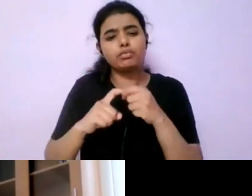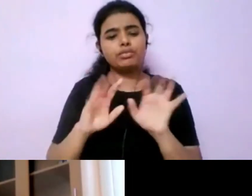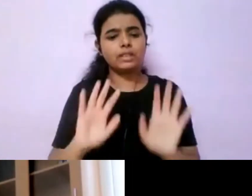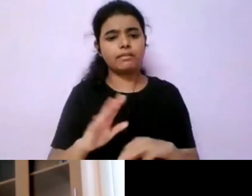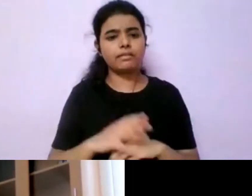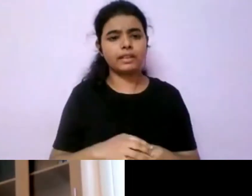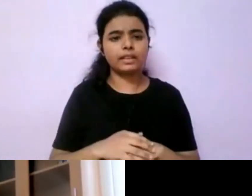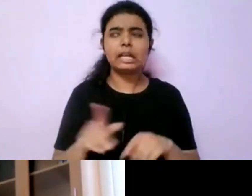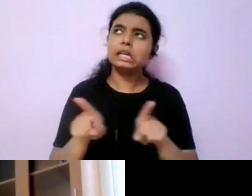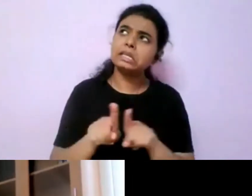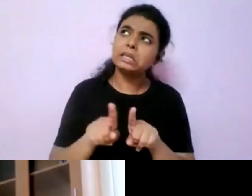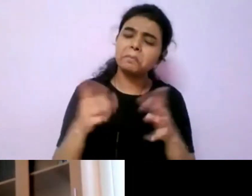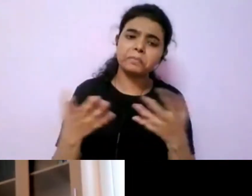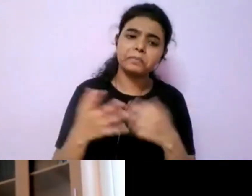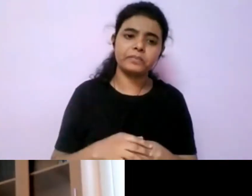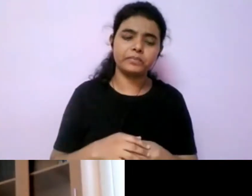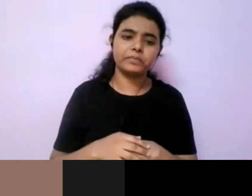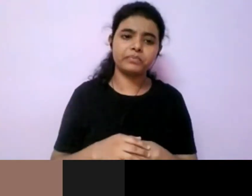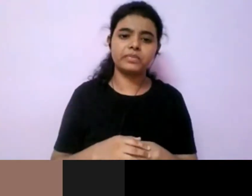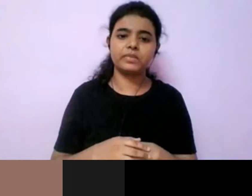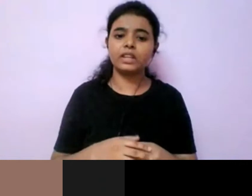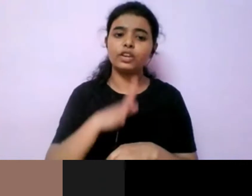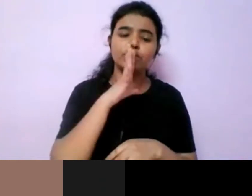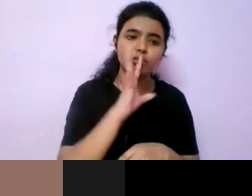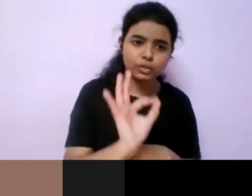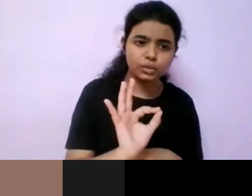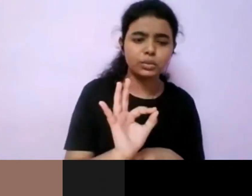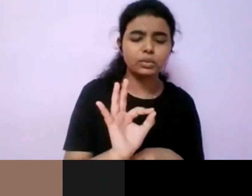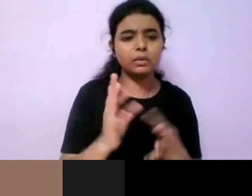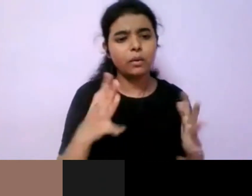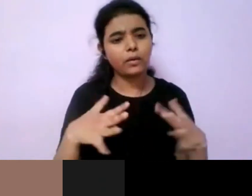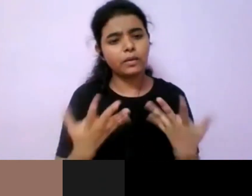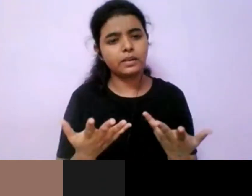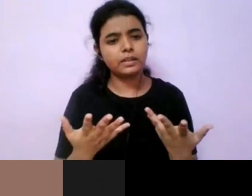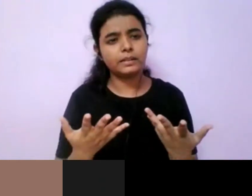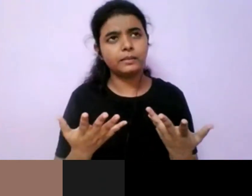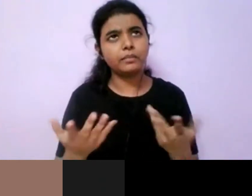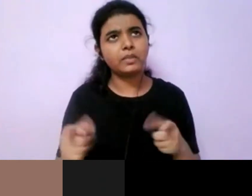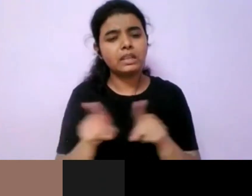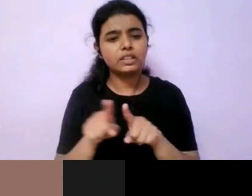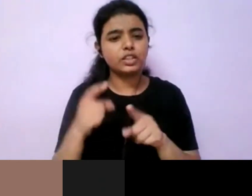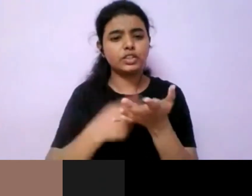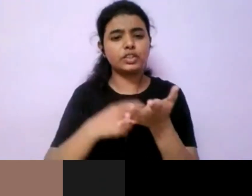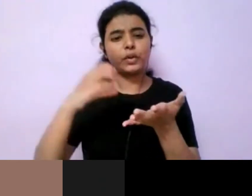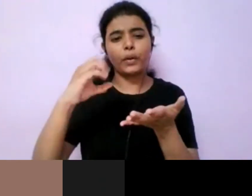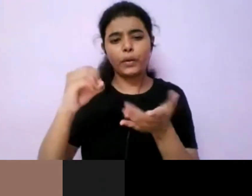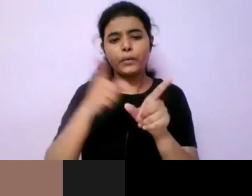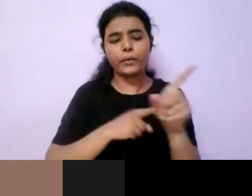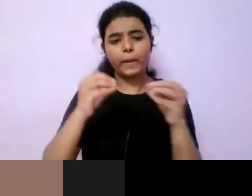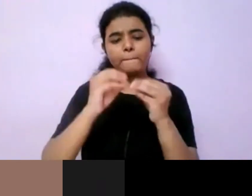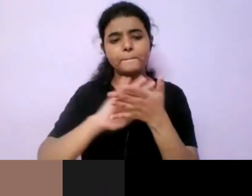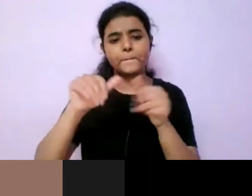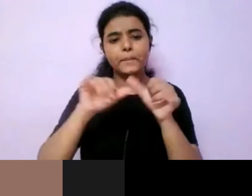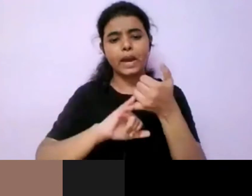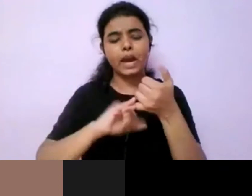like critical realist stand of Roy Bhaskar, which you mentioned. It is